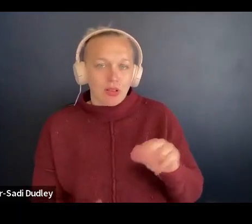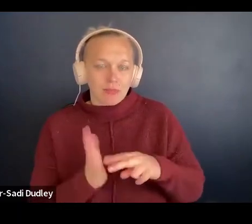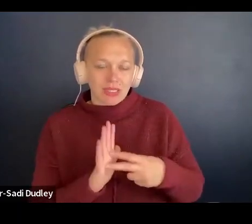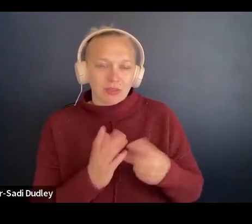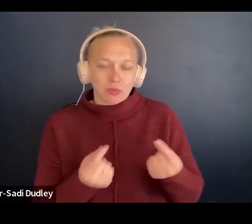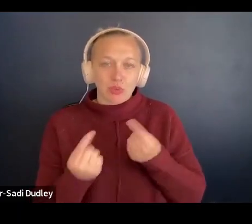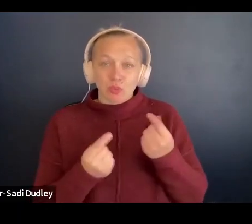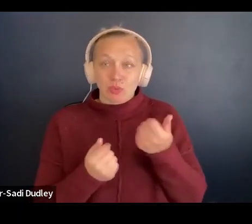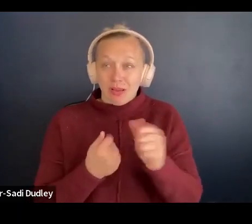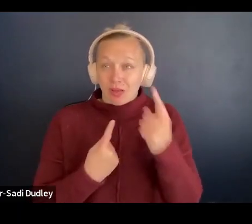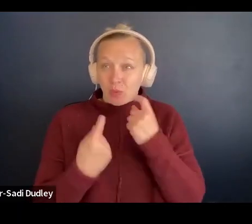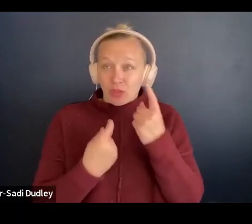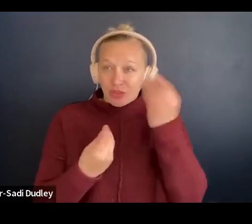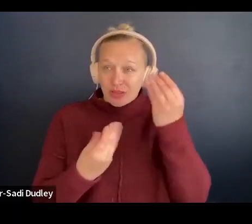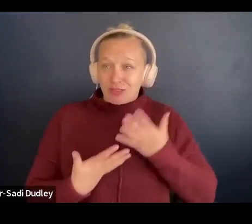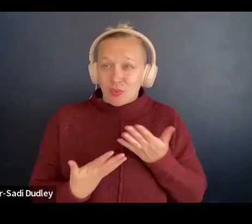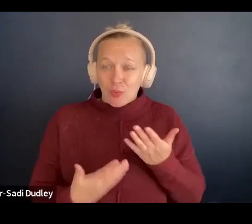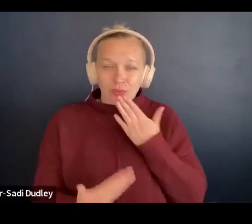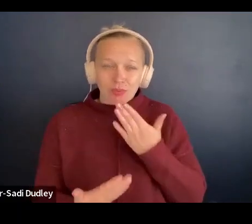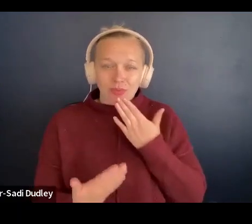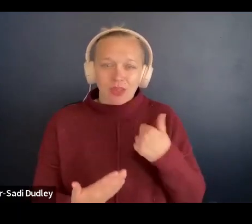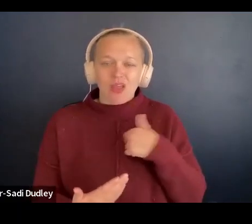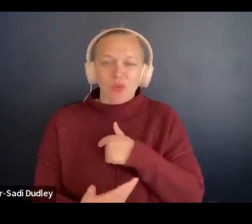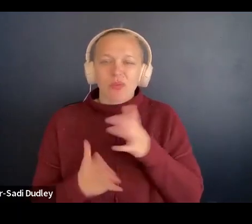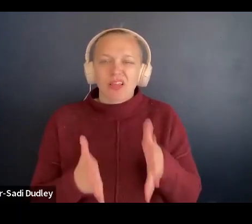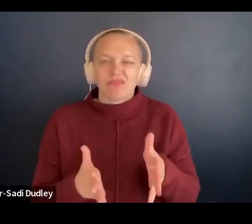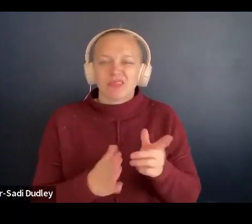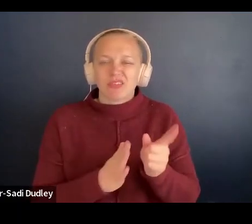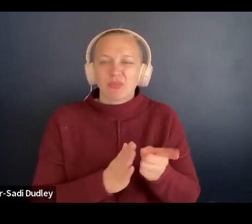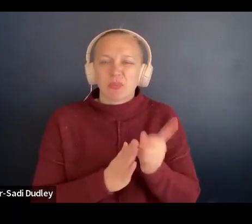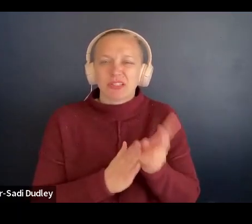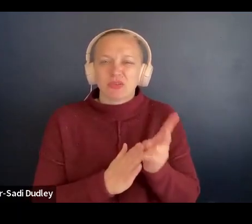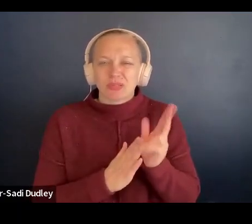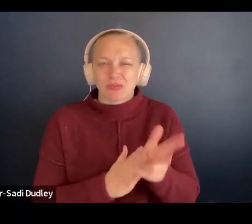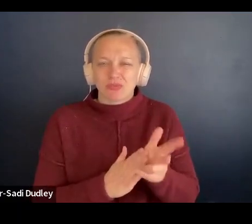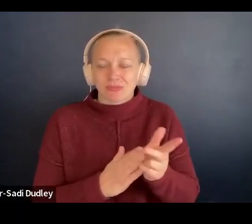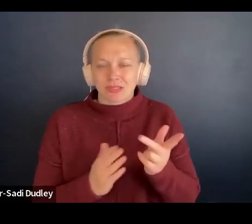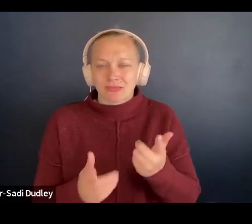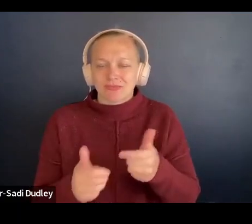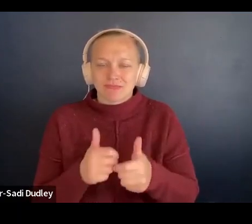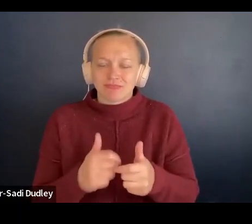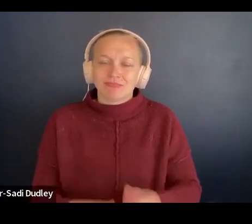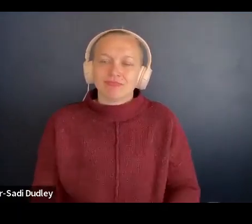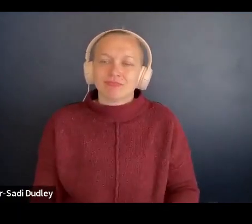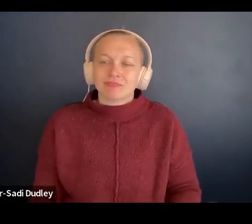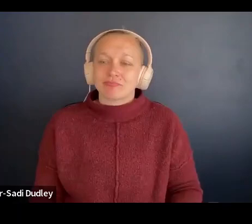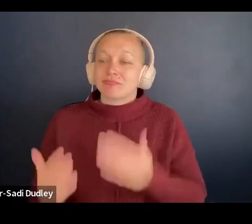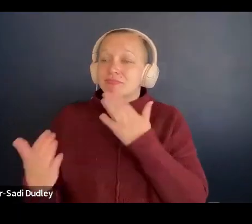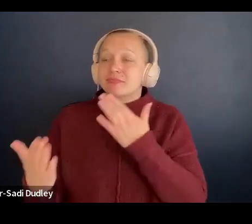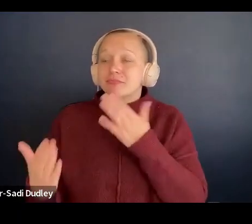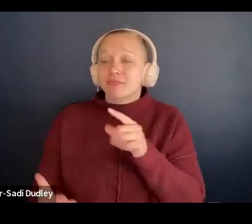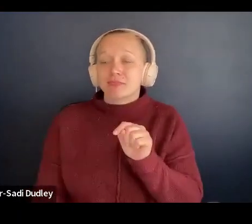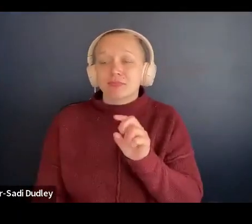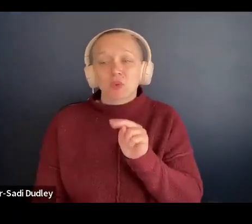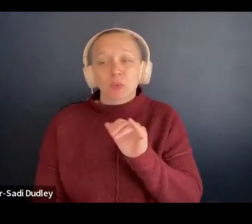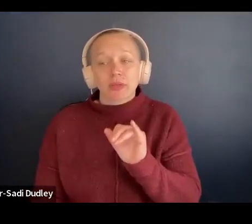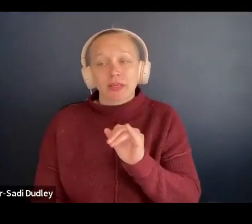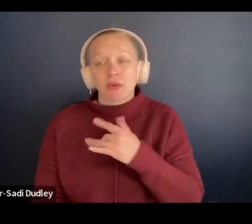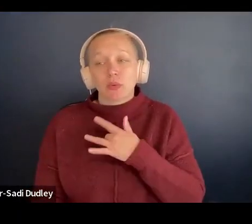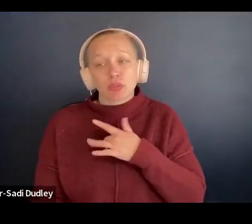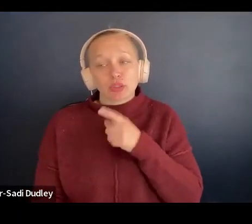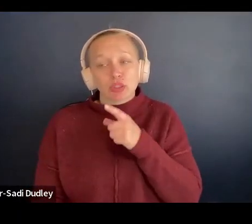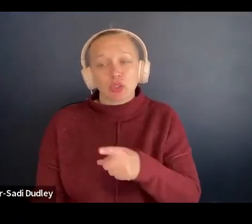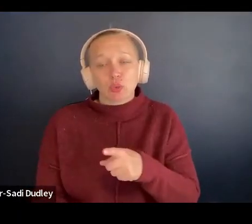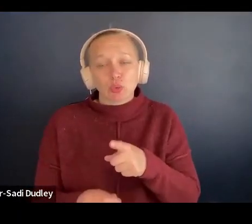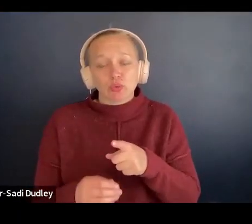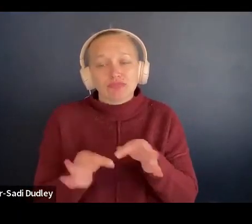yeah, if there's any questions, just let us know. Be here for a few more minutes. Thank you. Thank you so much, Tony. We really appreciate you